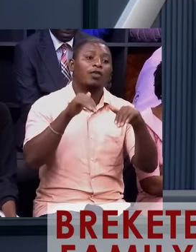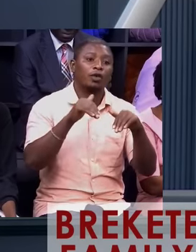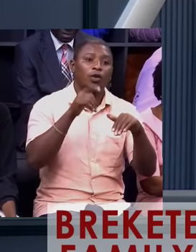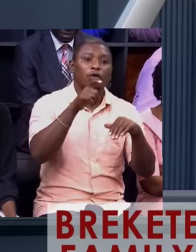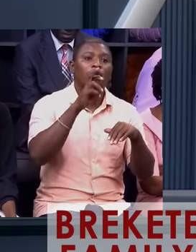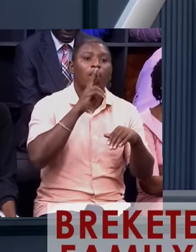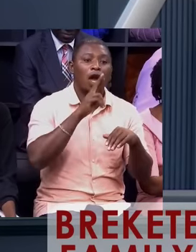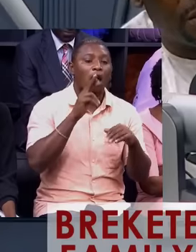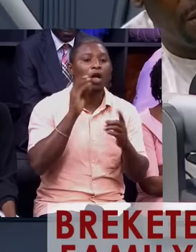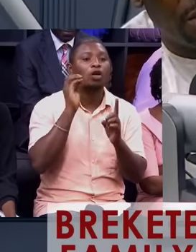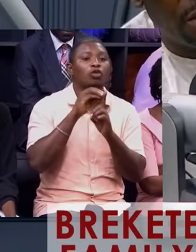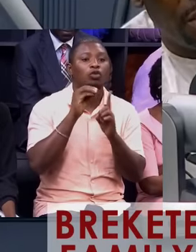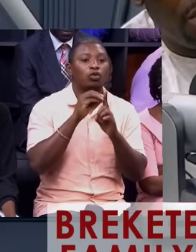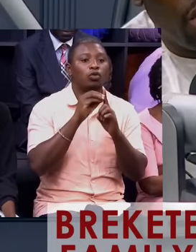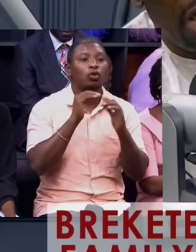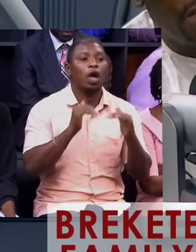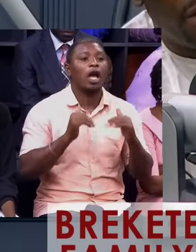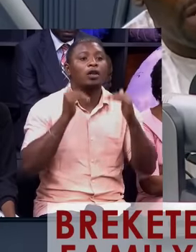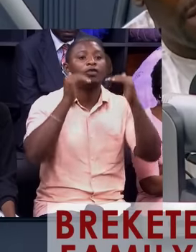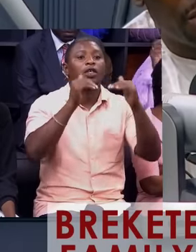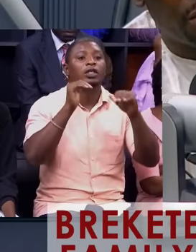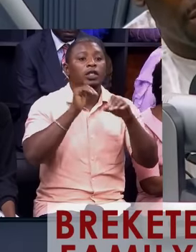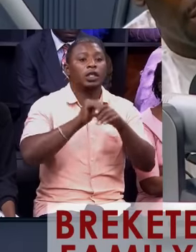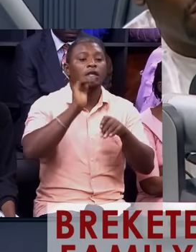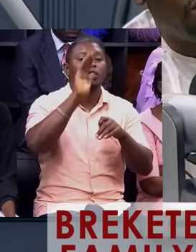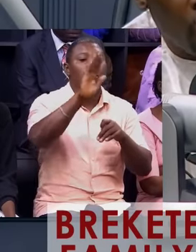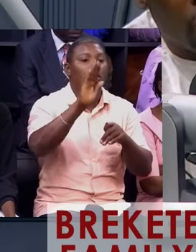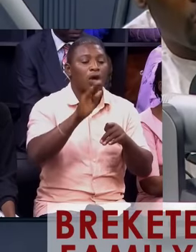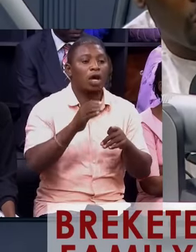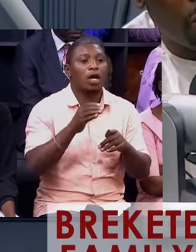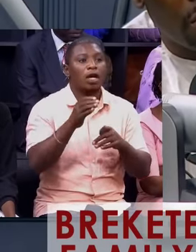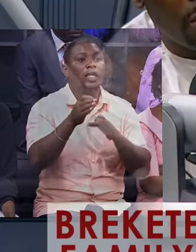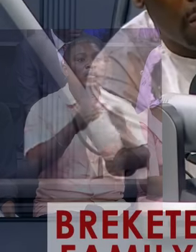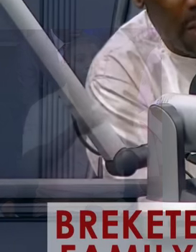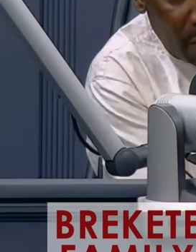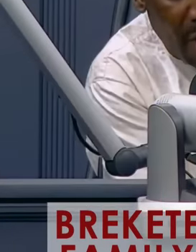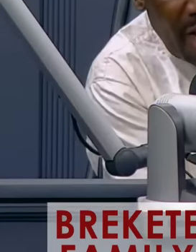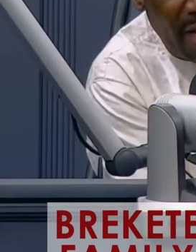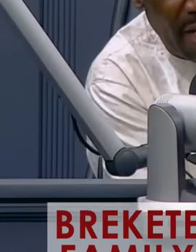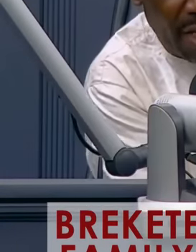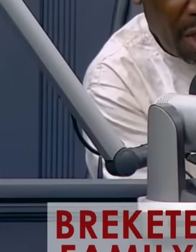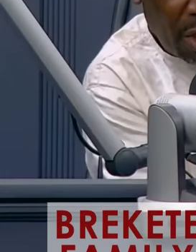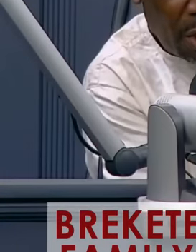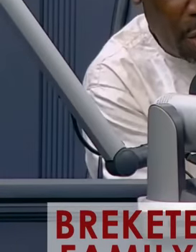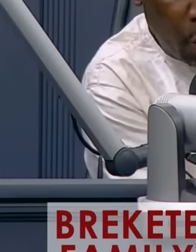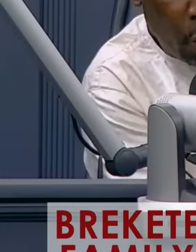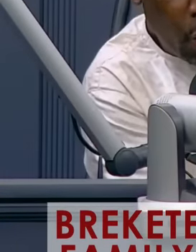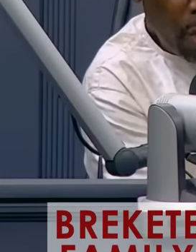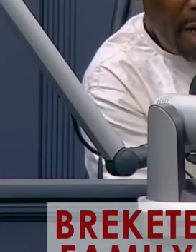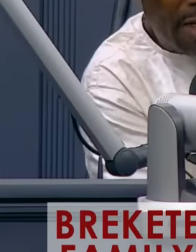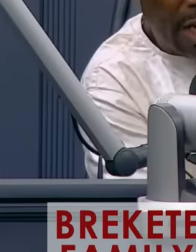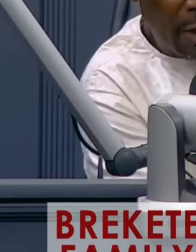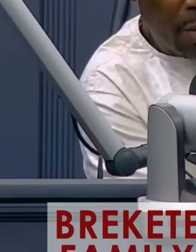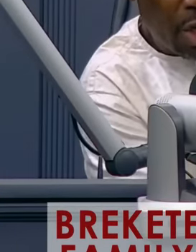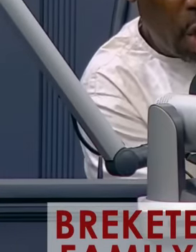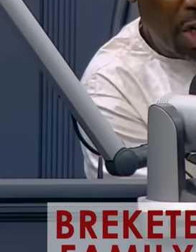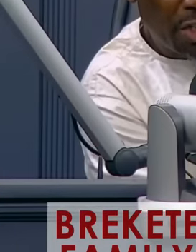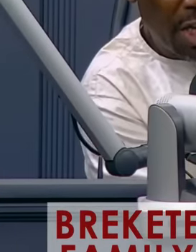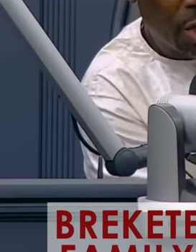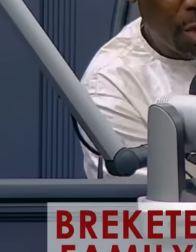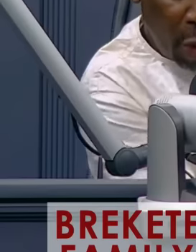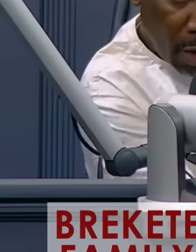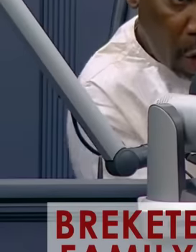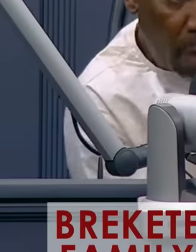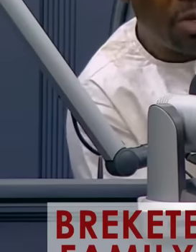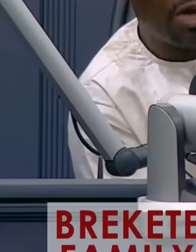are too advanced in your explanation go try do a deliberate